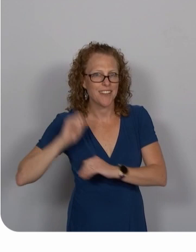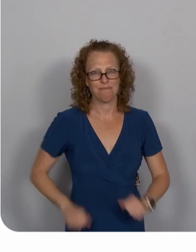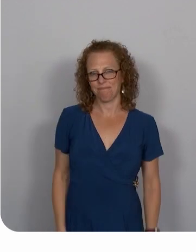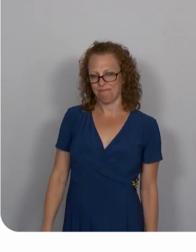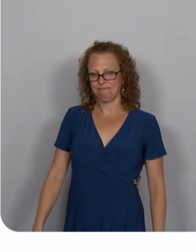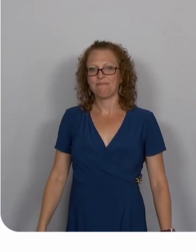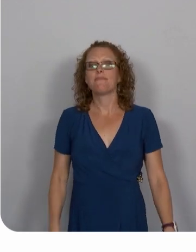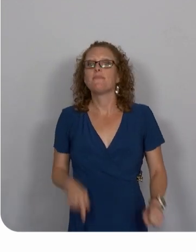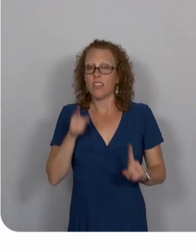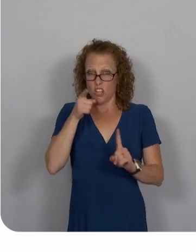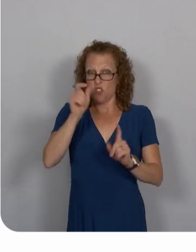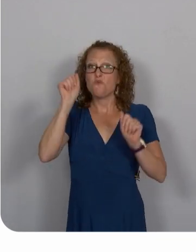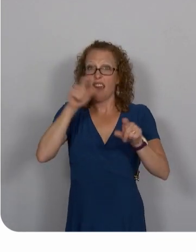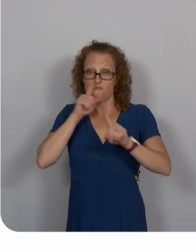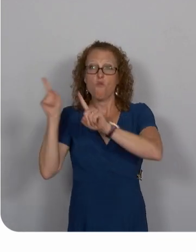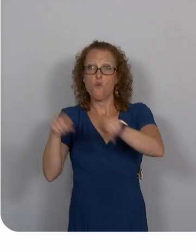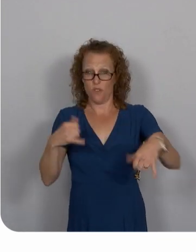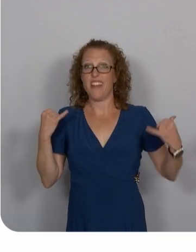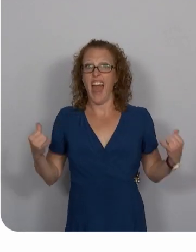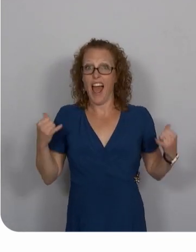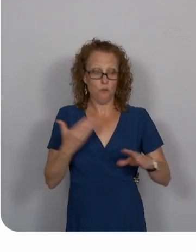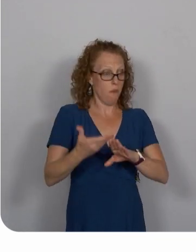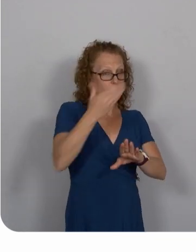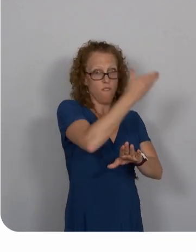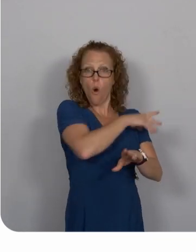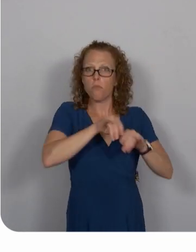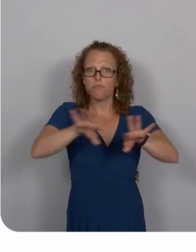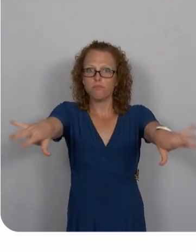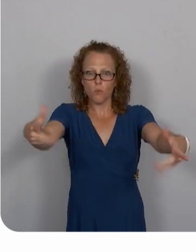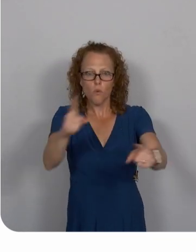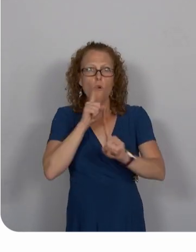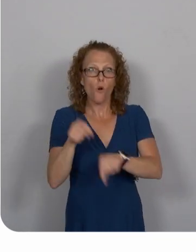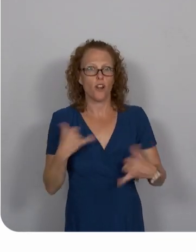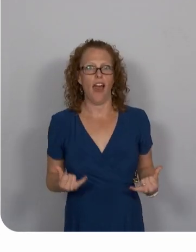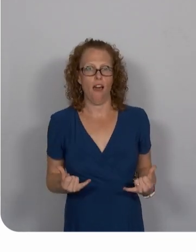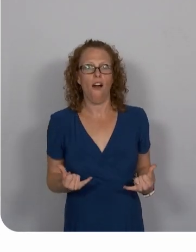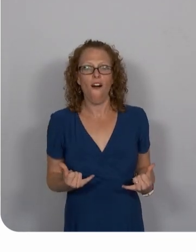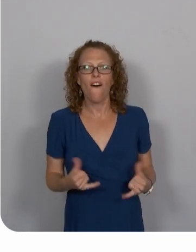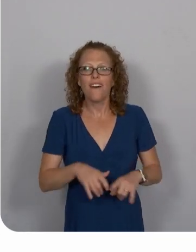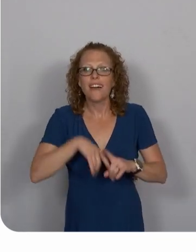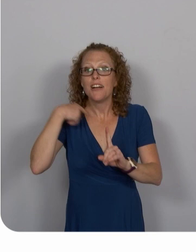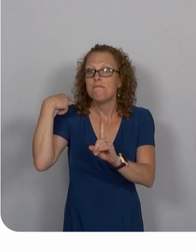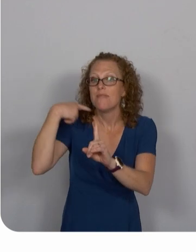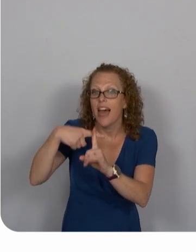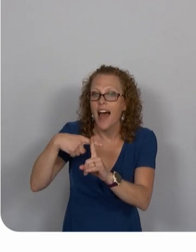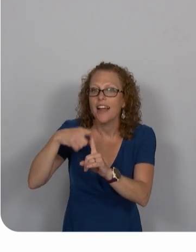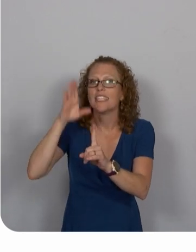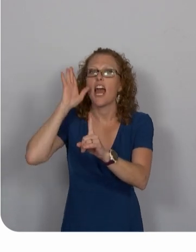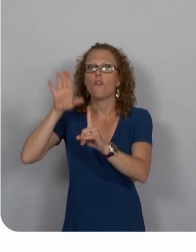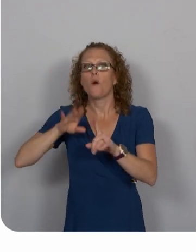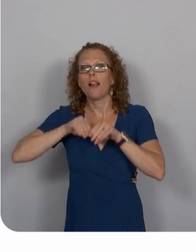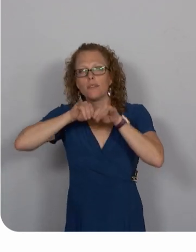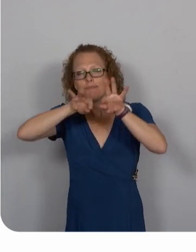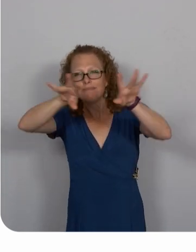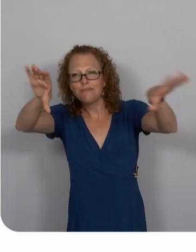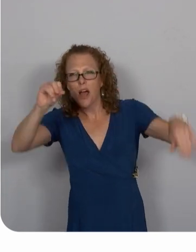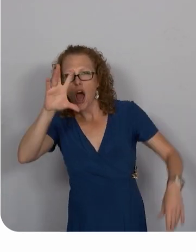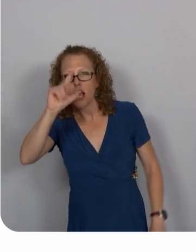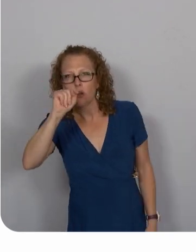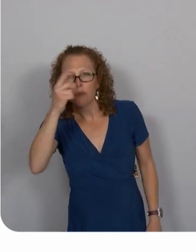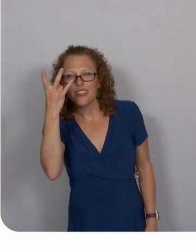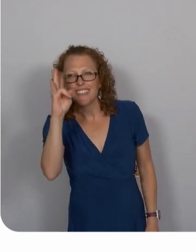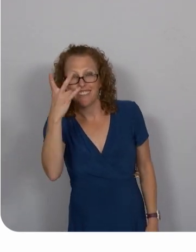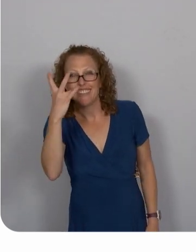$299. You can pre-order right now. And we will hit retail stores on October 17